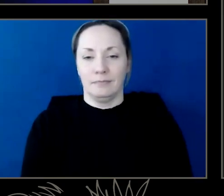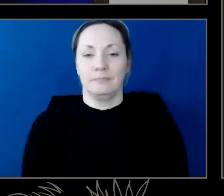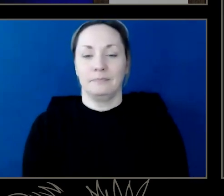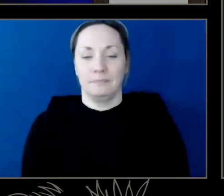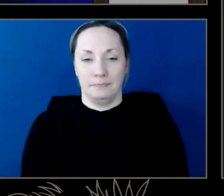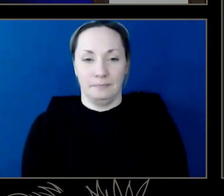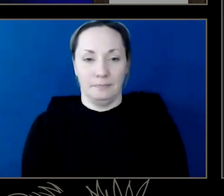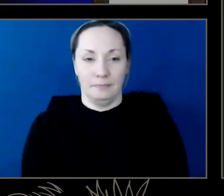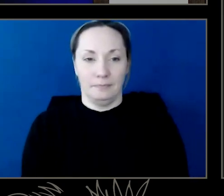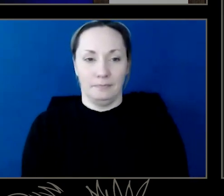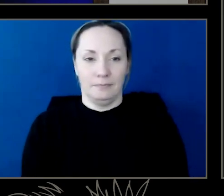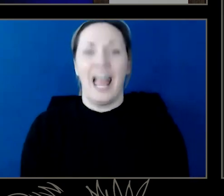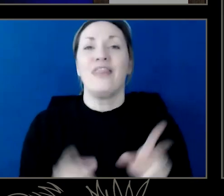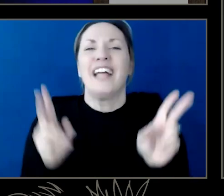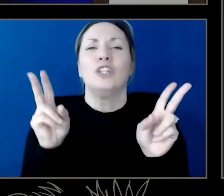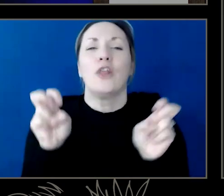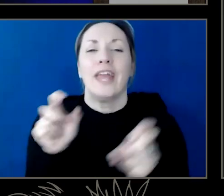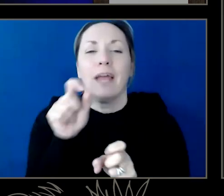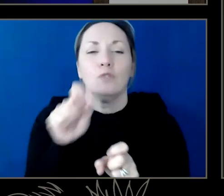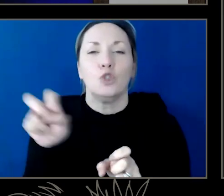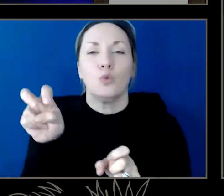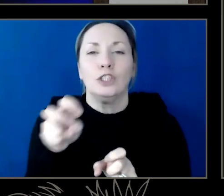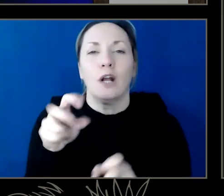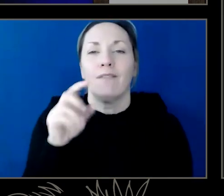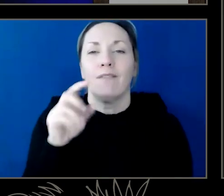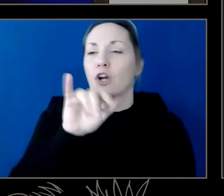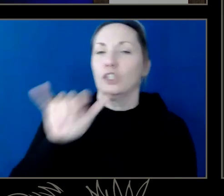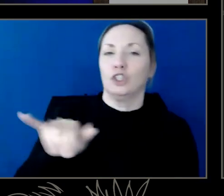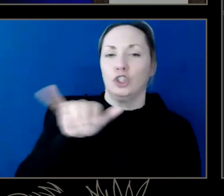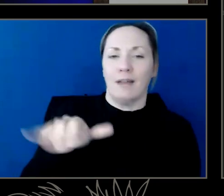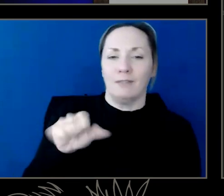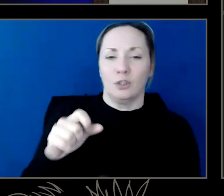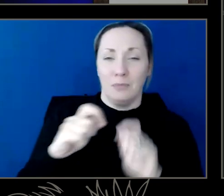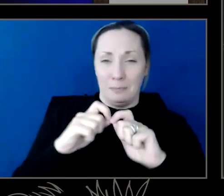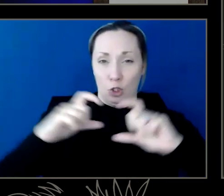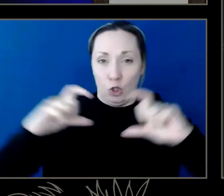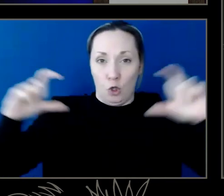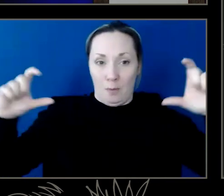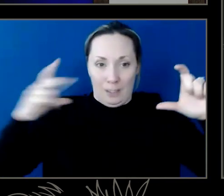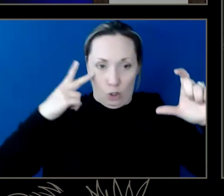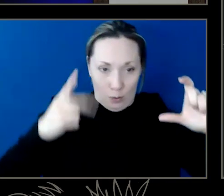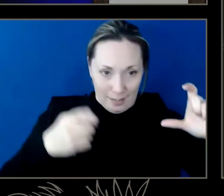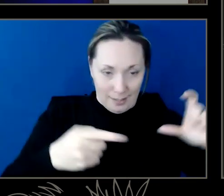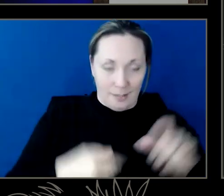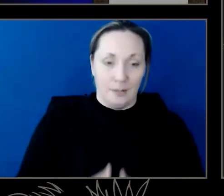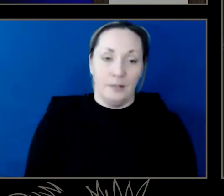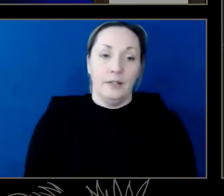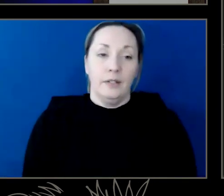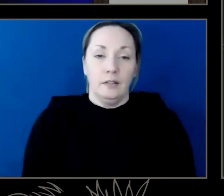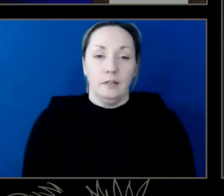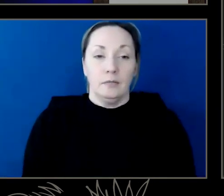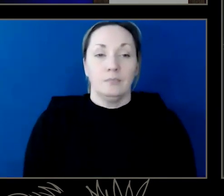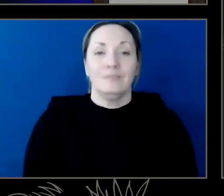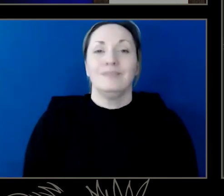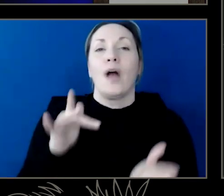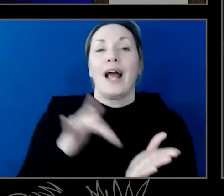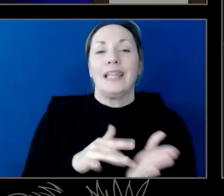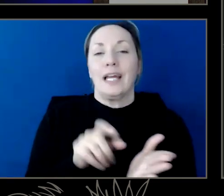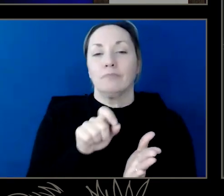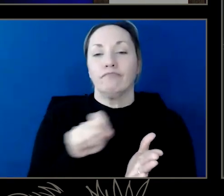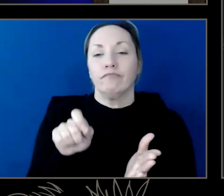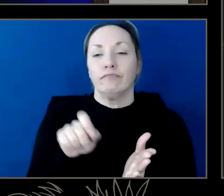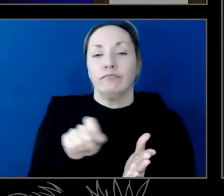Woo! So this is our theme switcher with JavaScript. Let me zoom into that code a bit so you can see this fine. So I click my button